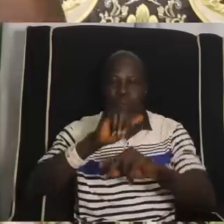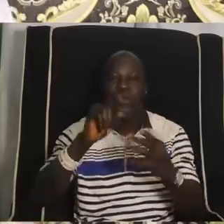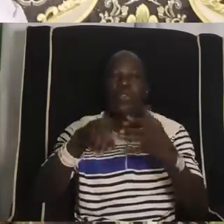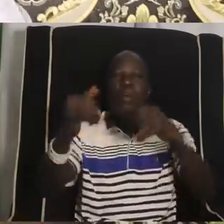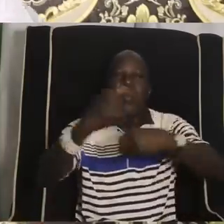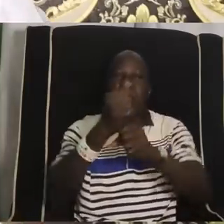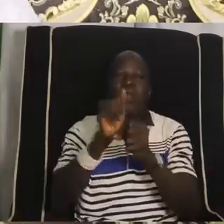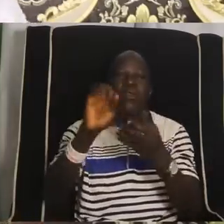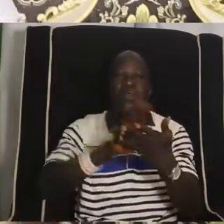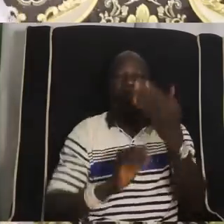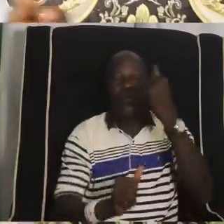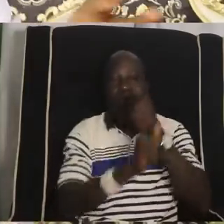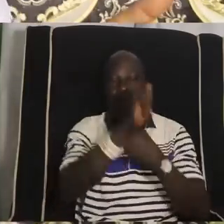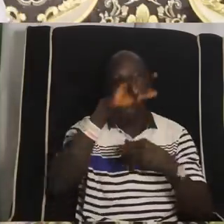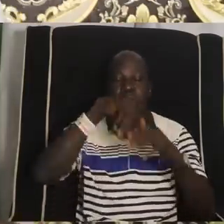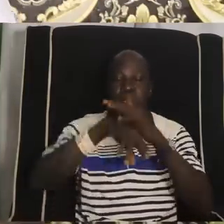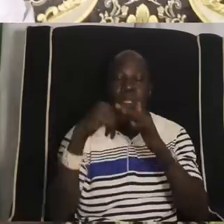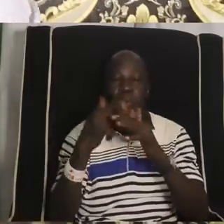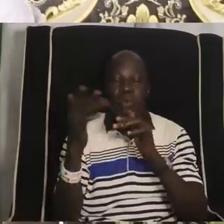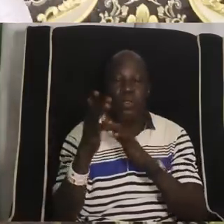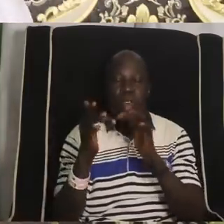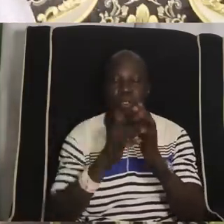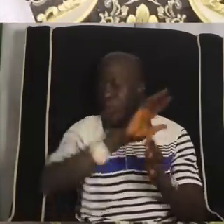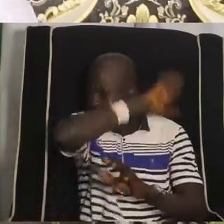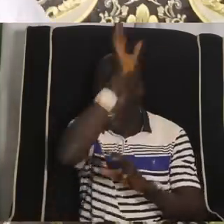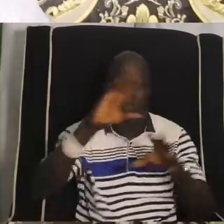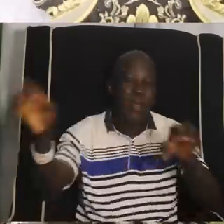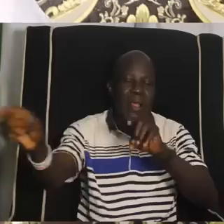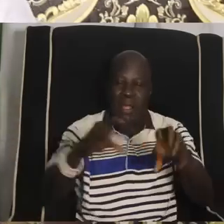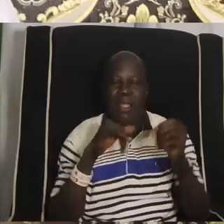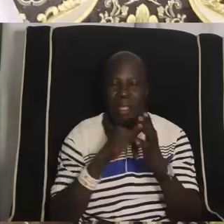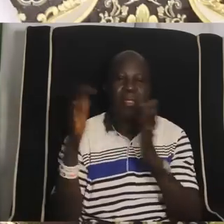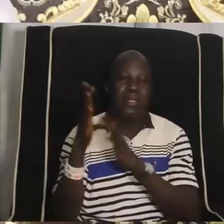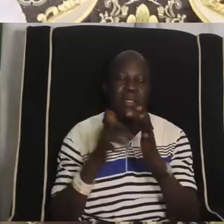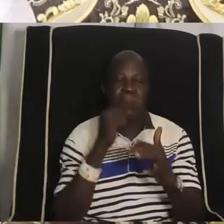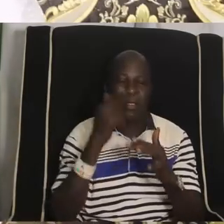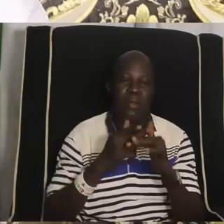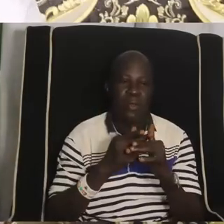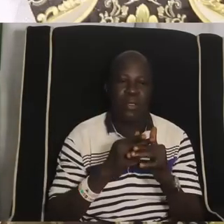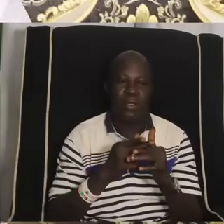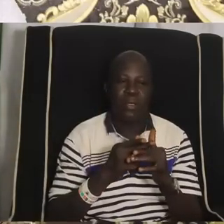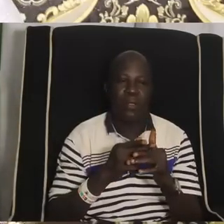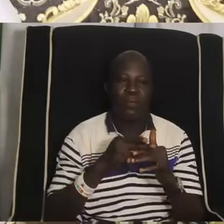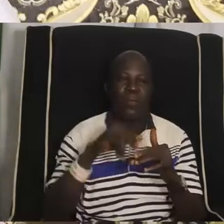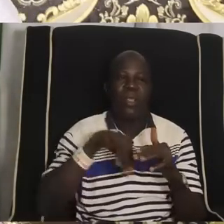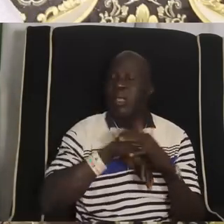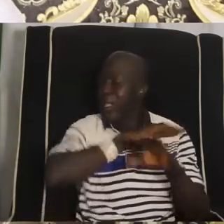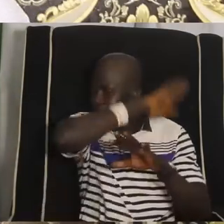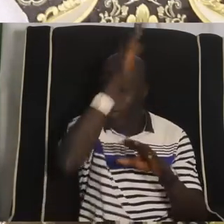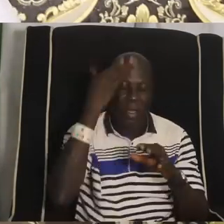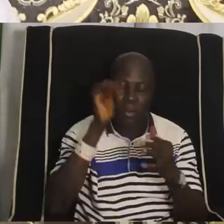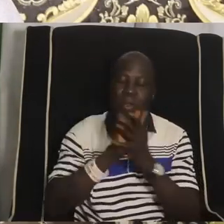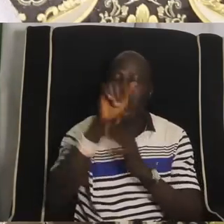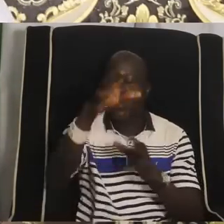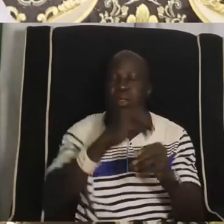my power. You call Jesus. Oh, me that one day. Come on, pay him. You don't